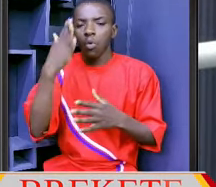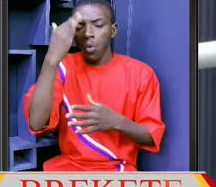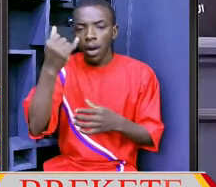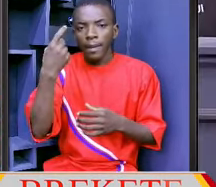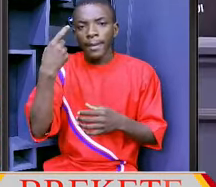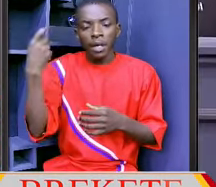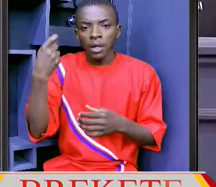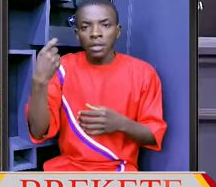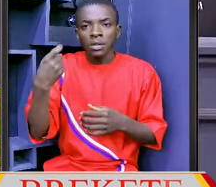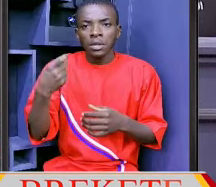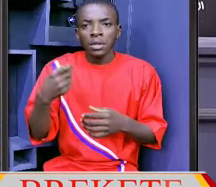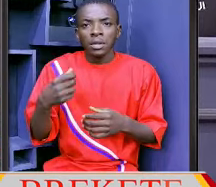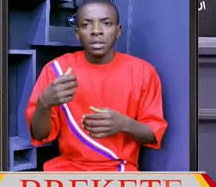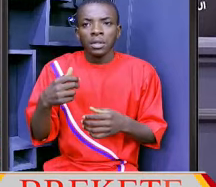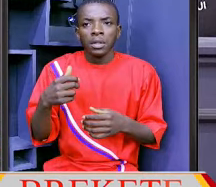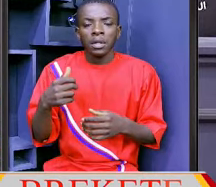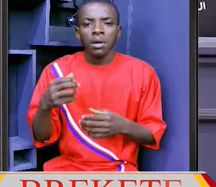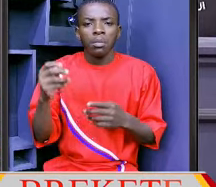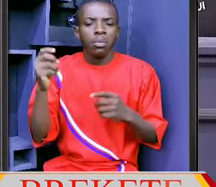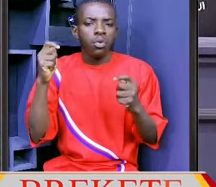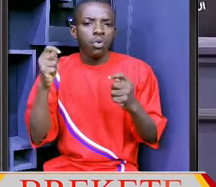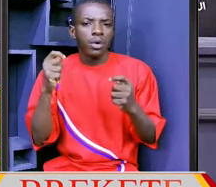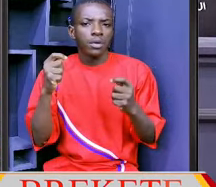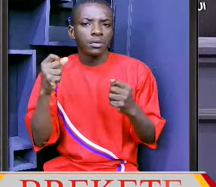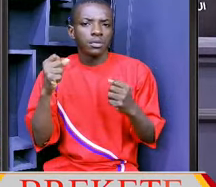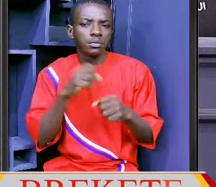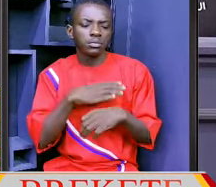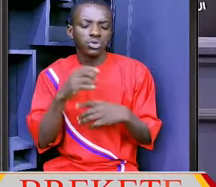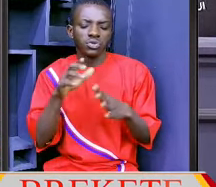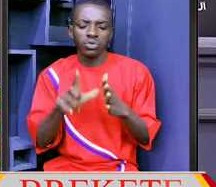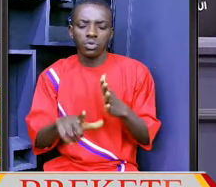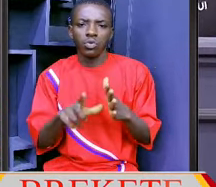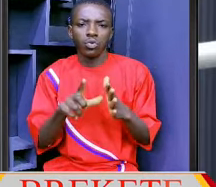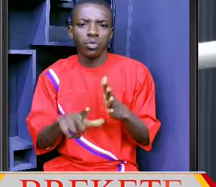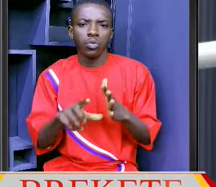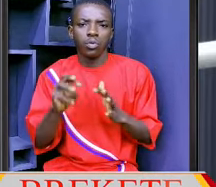Why? Because morality don't dey low.